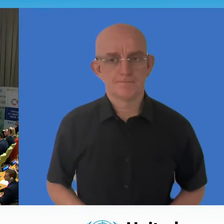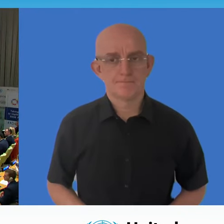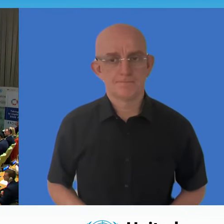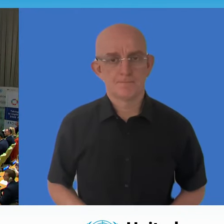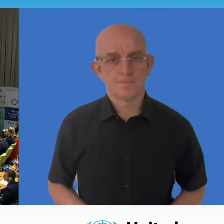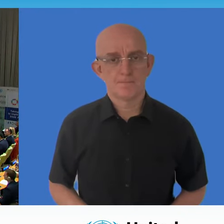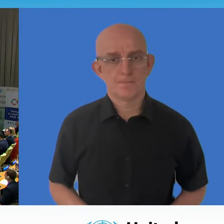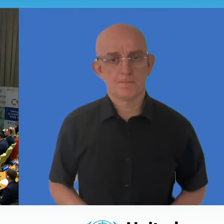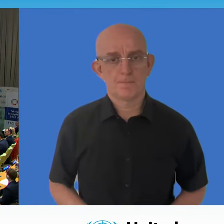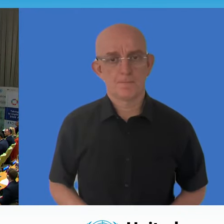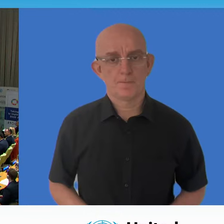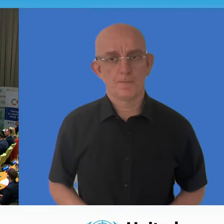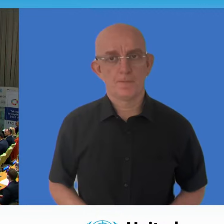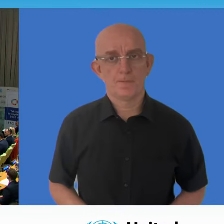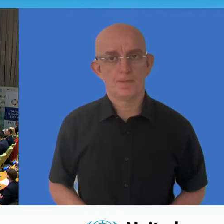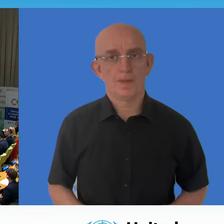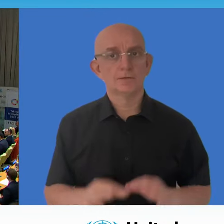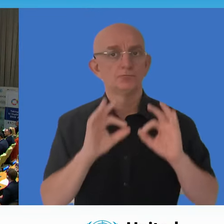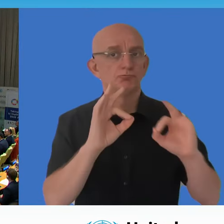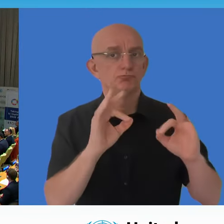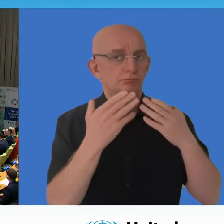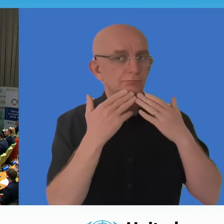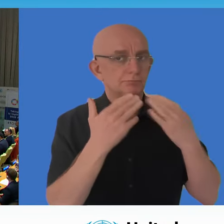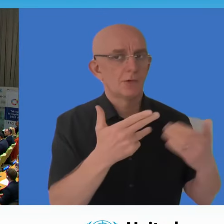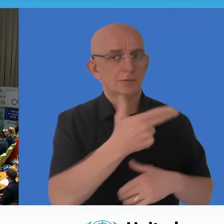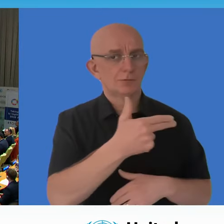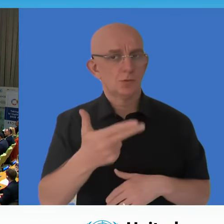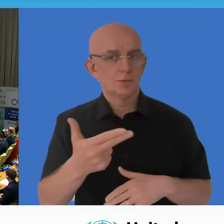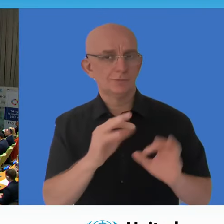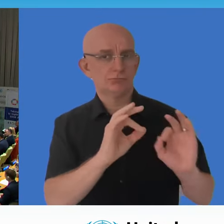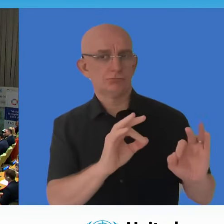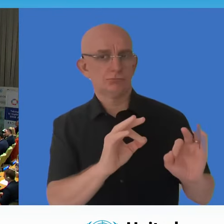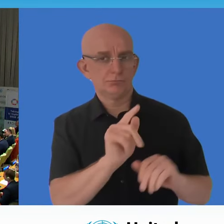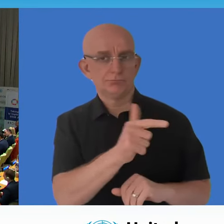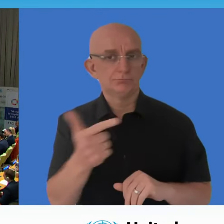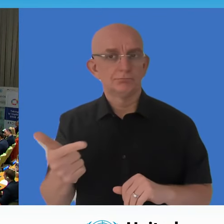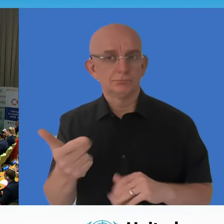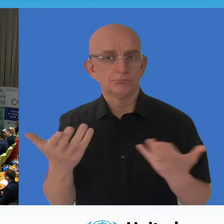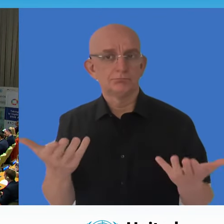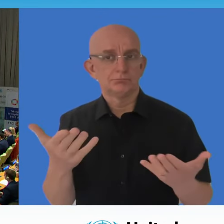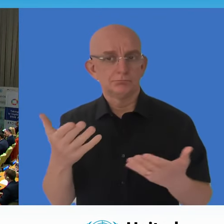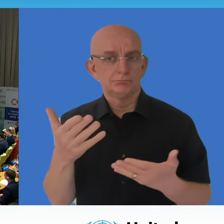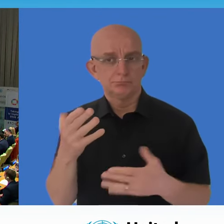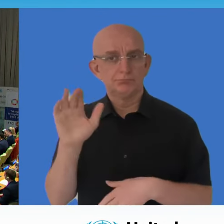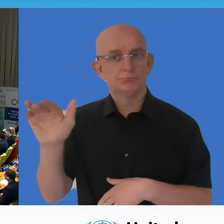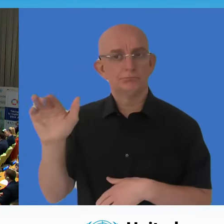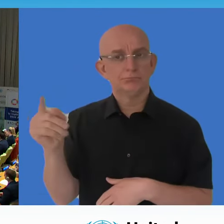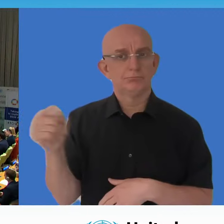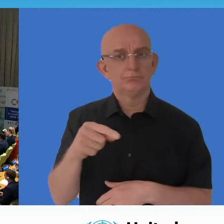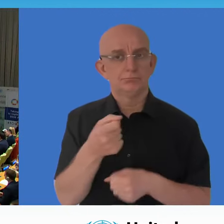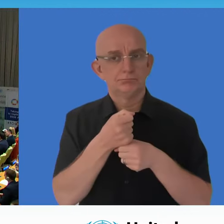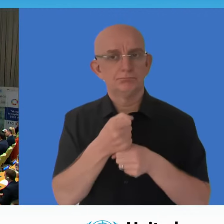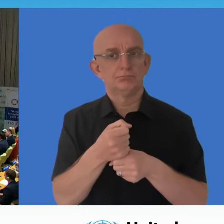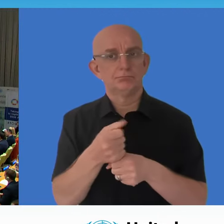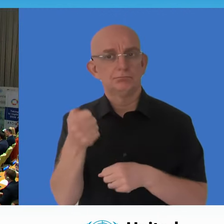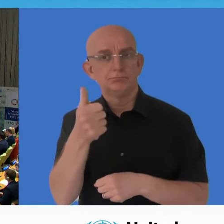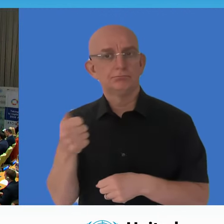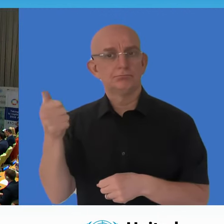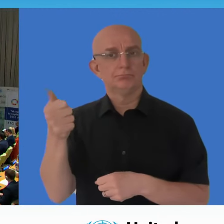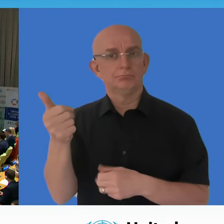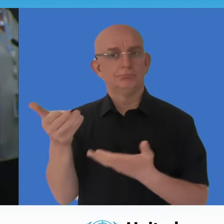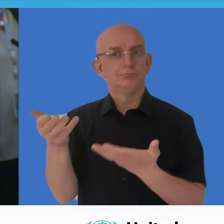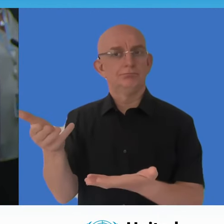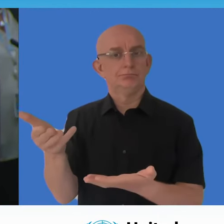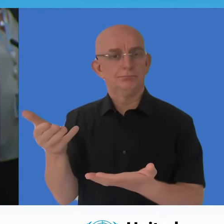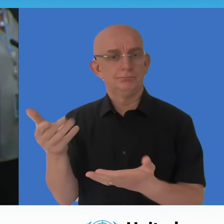Thank you so much, Ms. Alia. Now, next up, the next speaker is His Excellency Hassan Mohamed, a representative